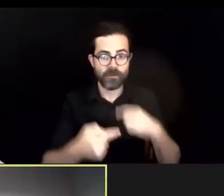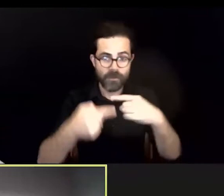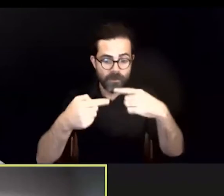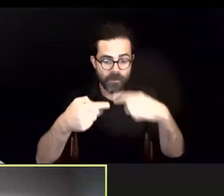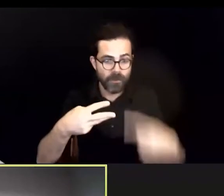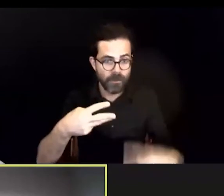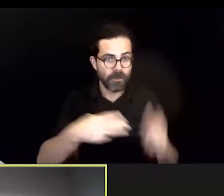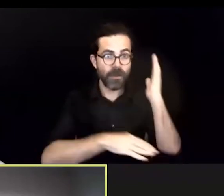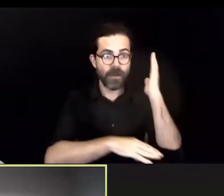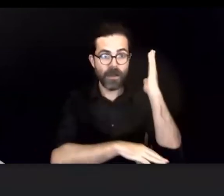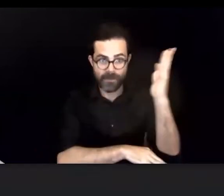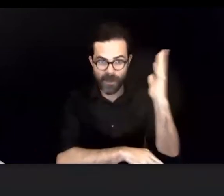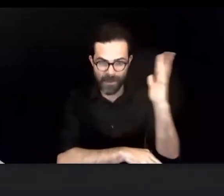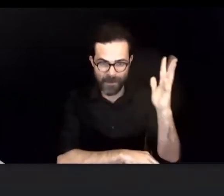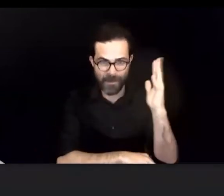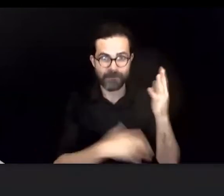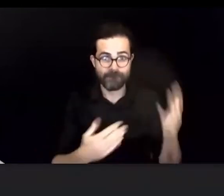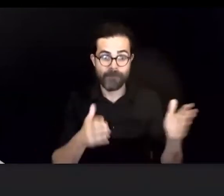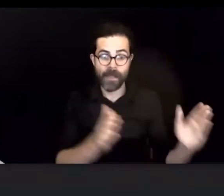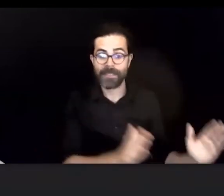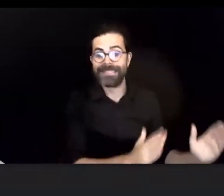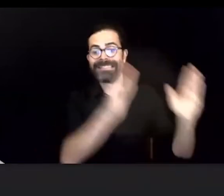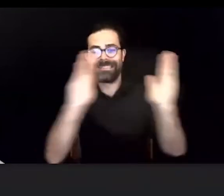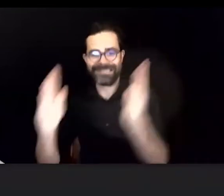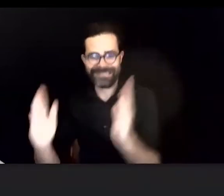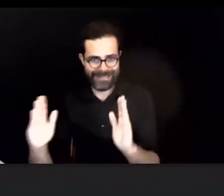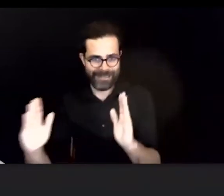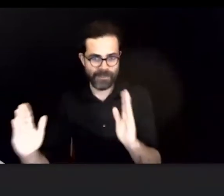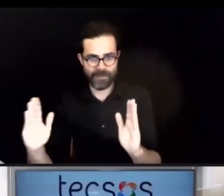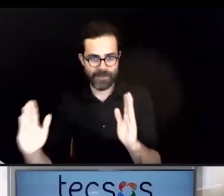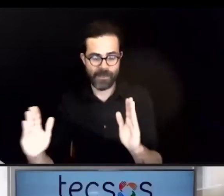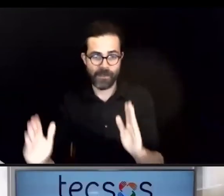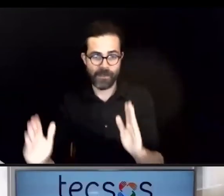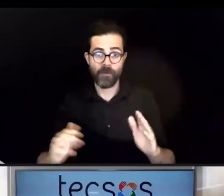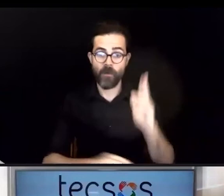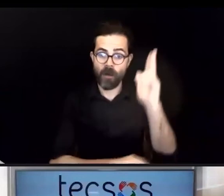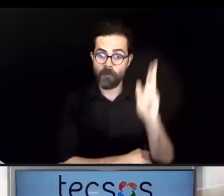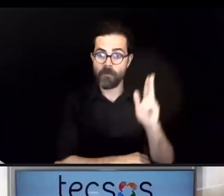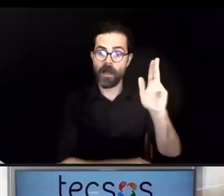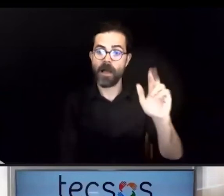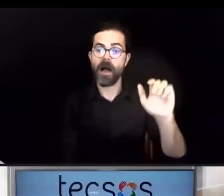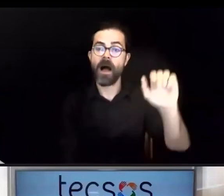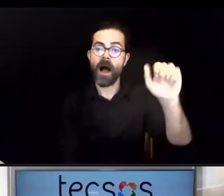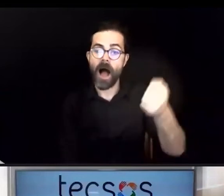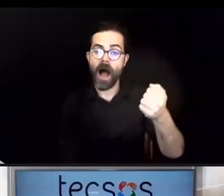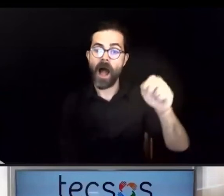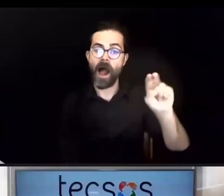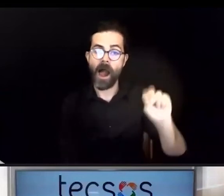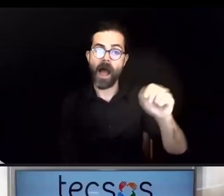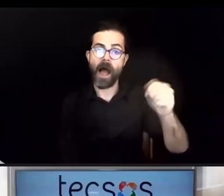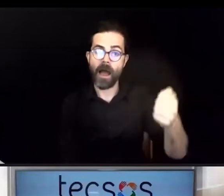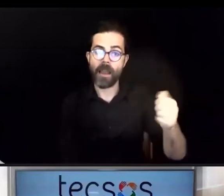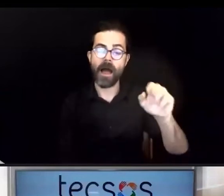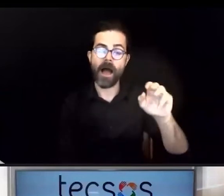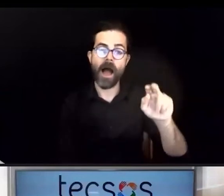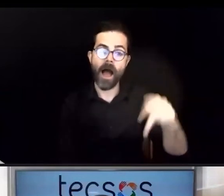on now to our second panel. We'll start with Anna Pinevla, project manager for Texas